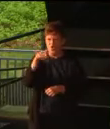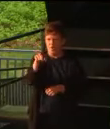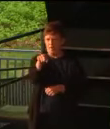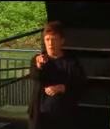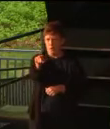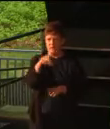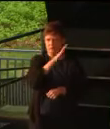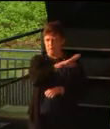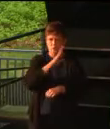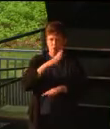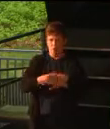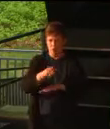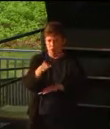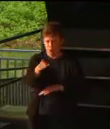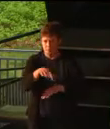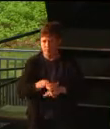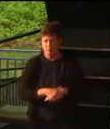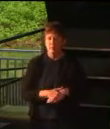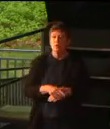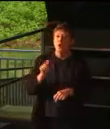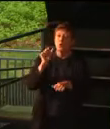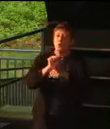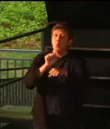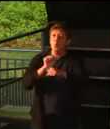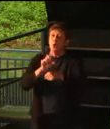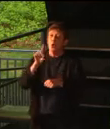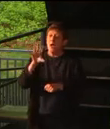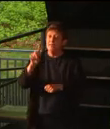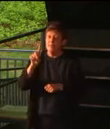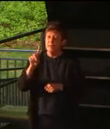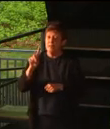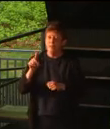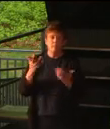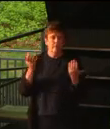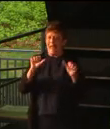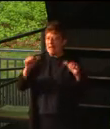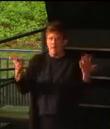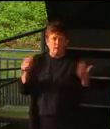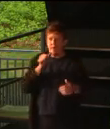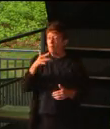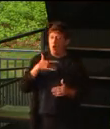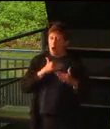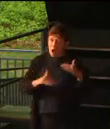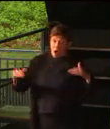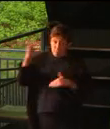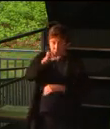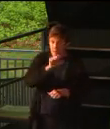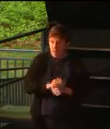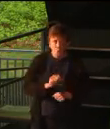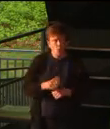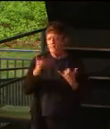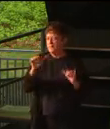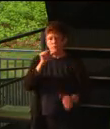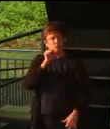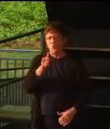And look, the work I did is noble work. I never felt above it, and I still don't.